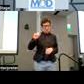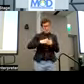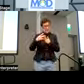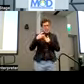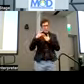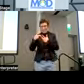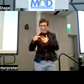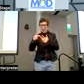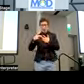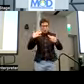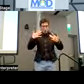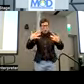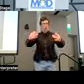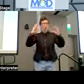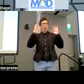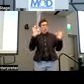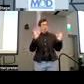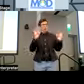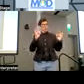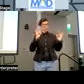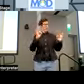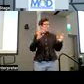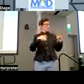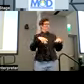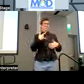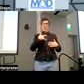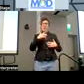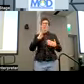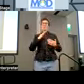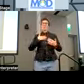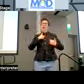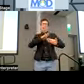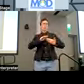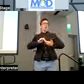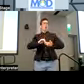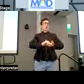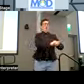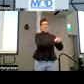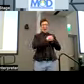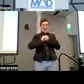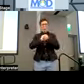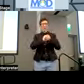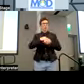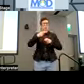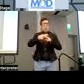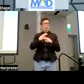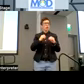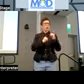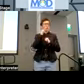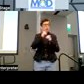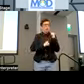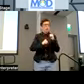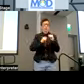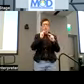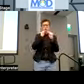And when that was done, you know, my work, the collaborative way I practice law is called structured negotiation. And the name of my book is